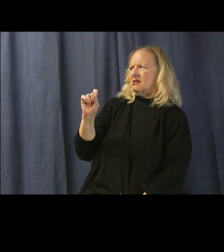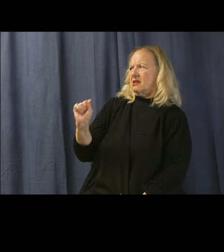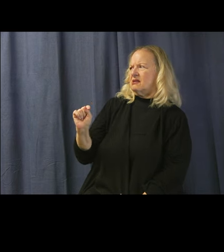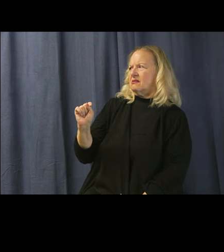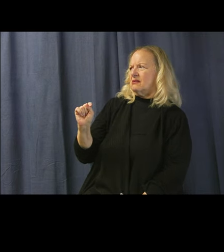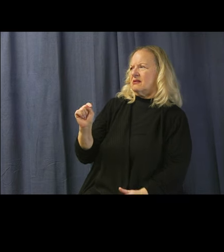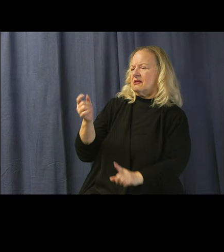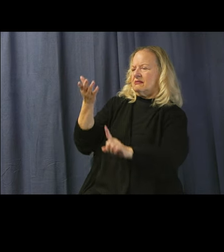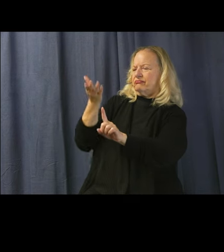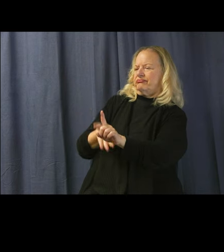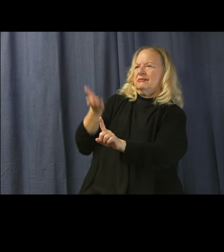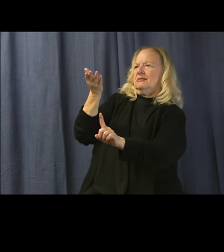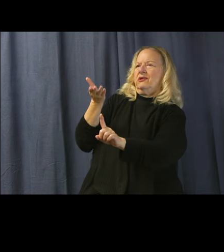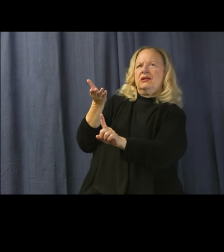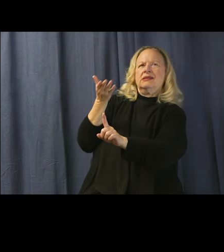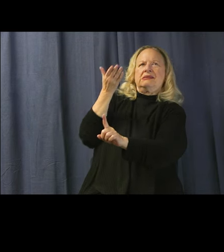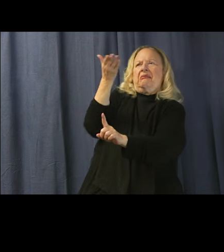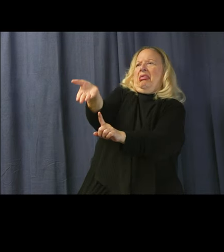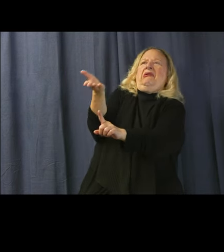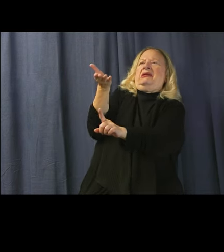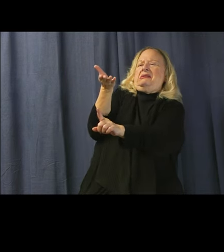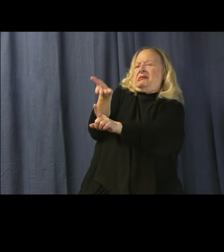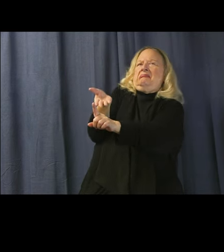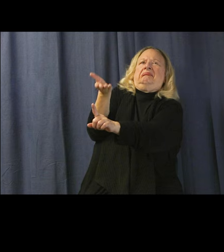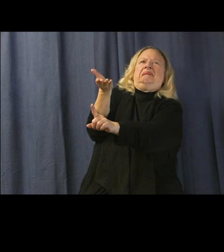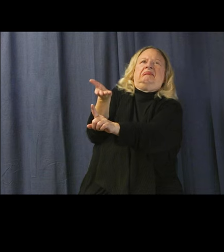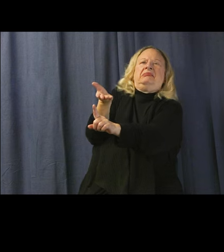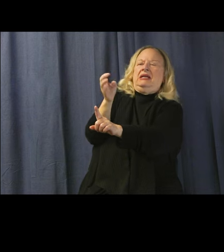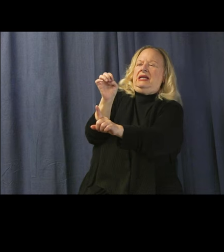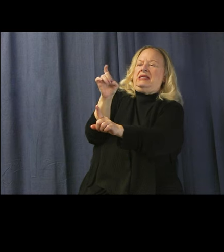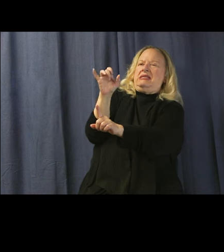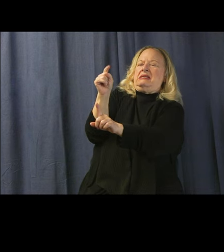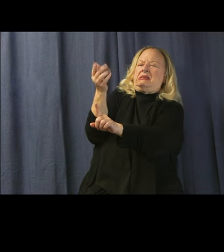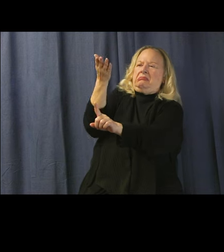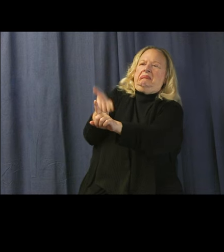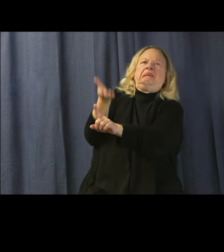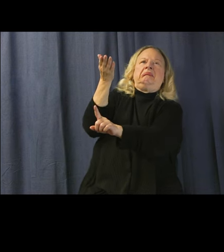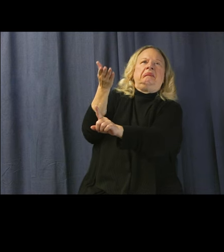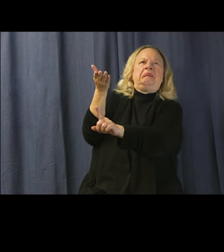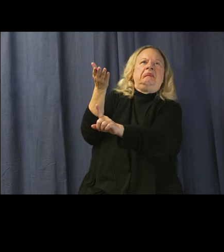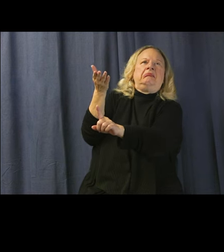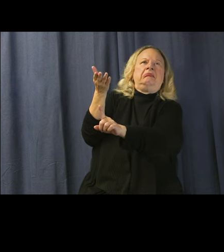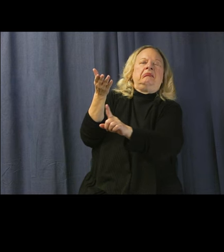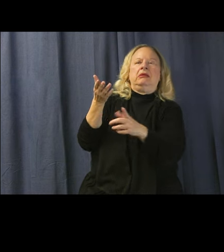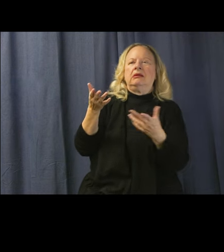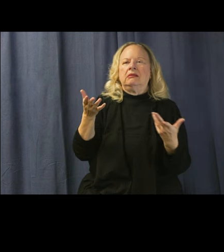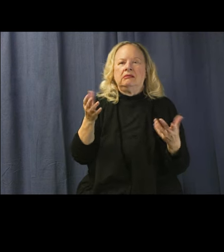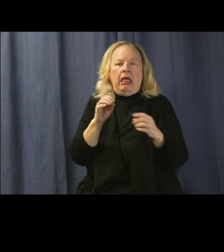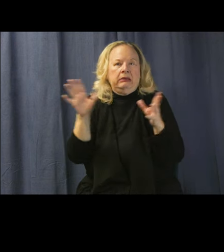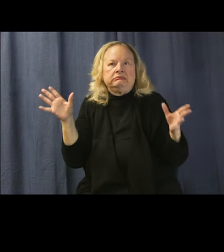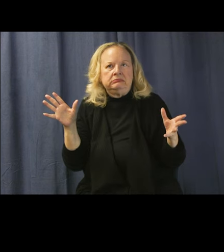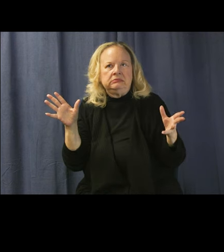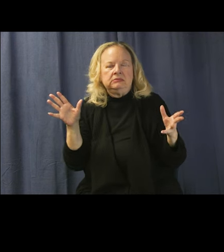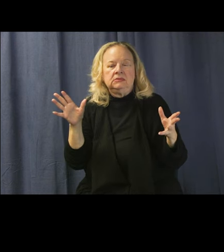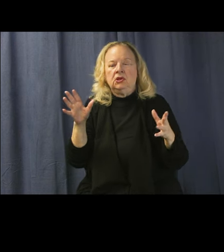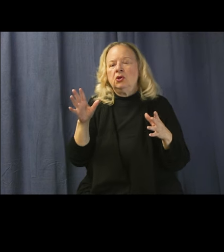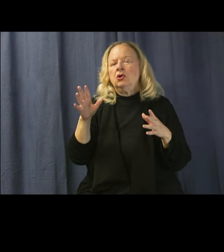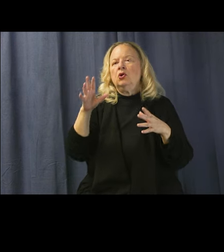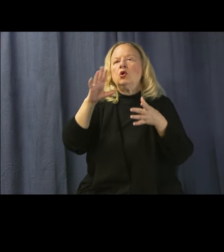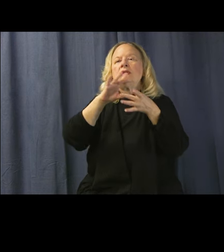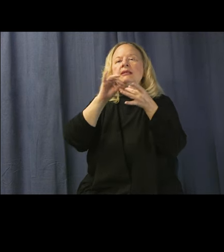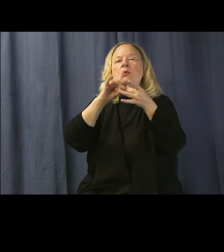Light, exist, be light. Okay. Now here, your testimonies are